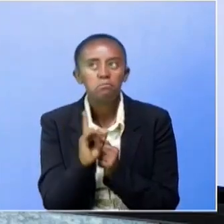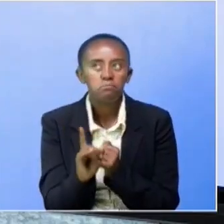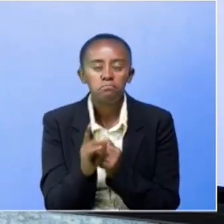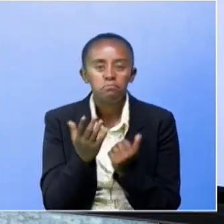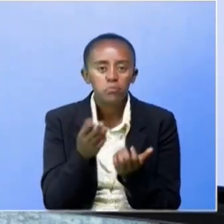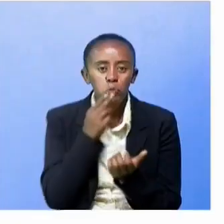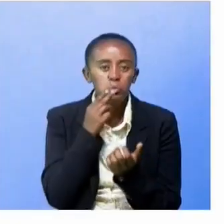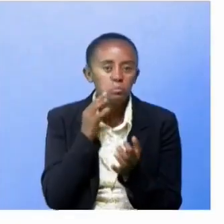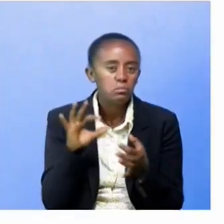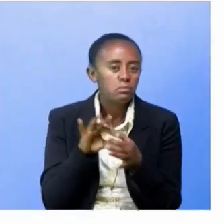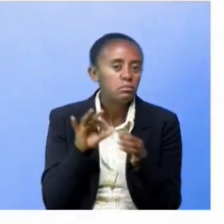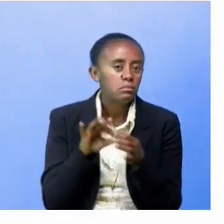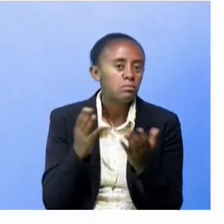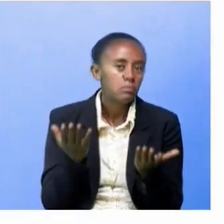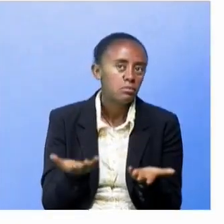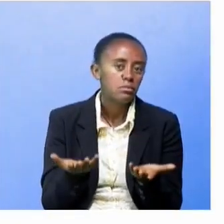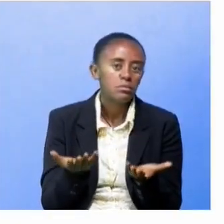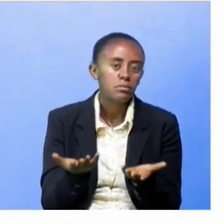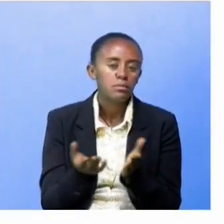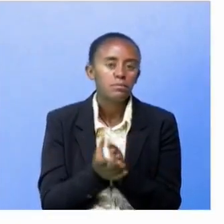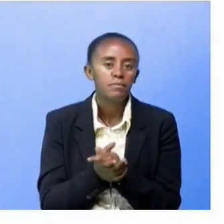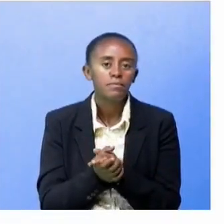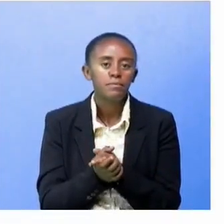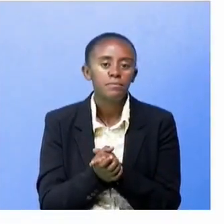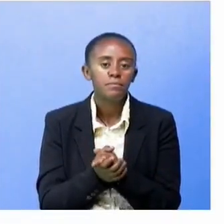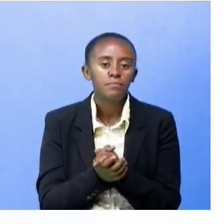Another supporting idea